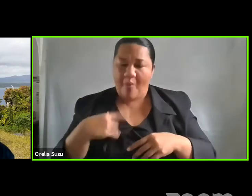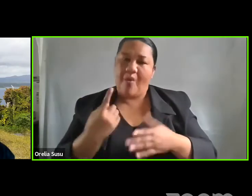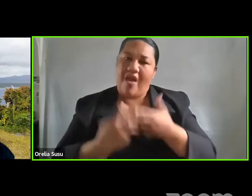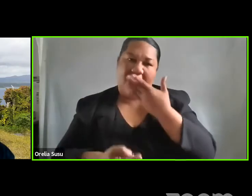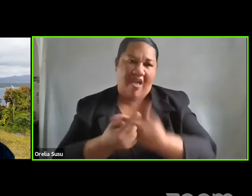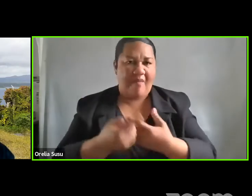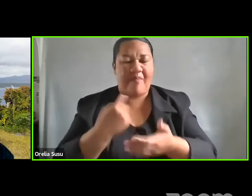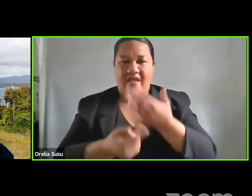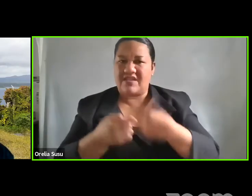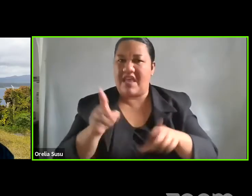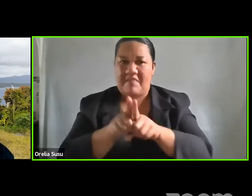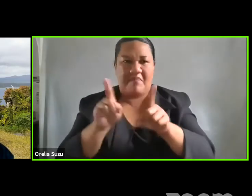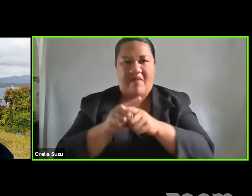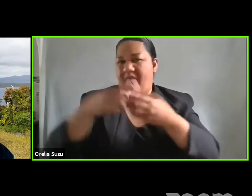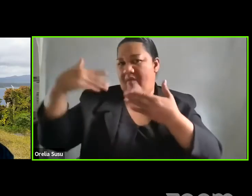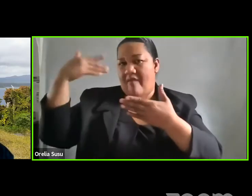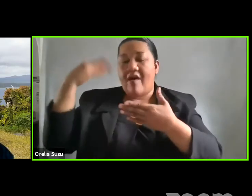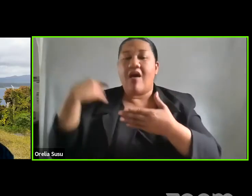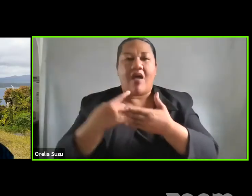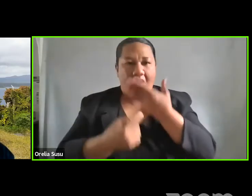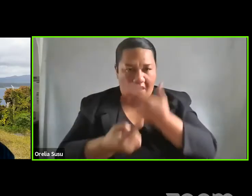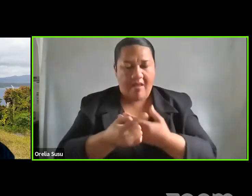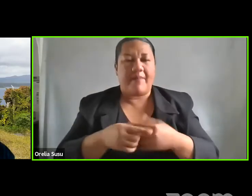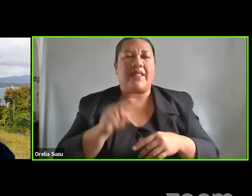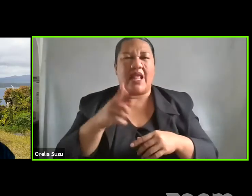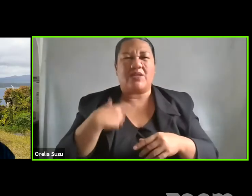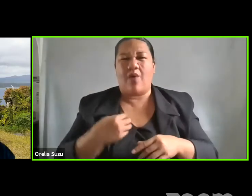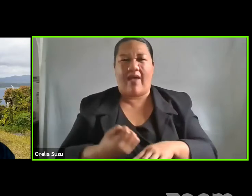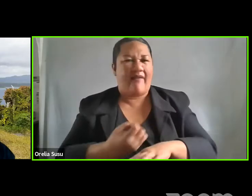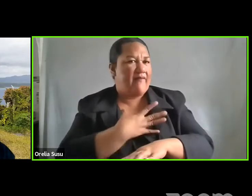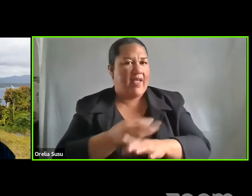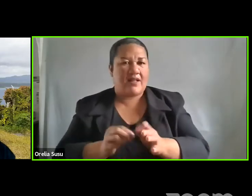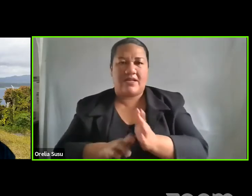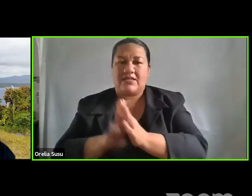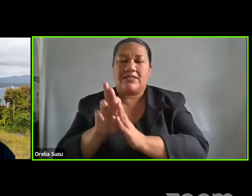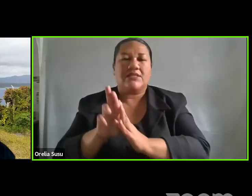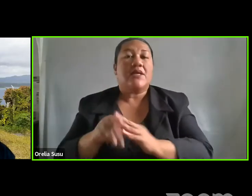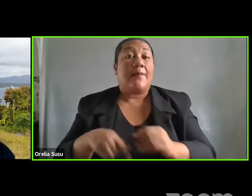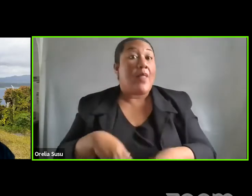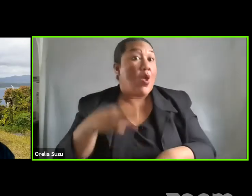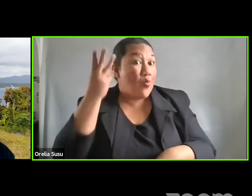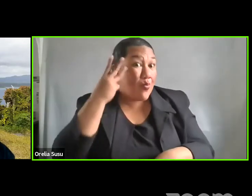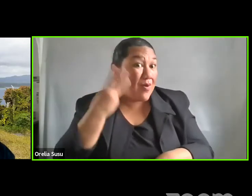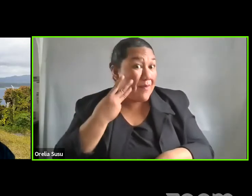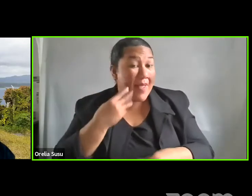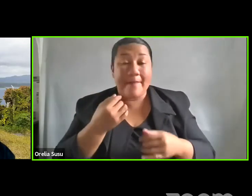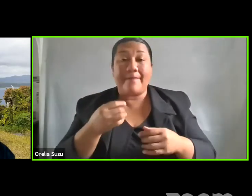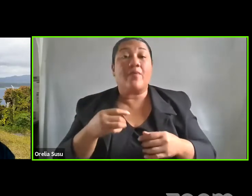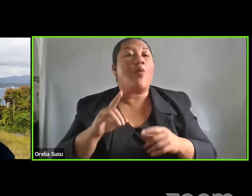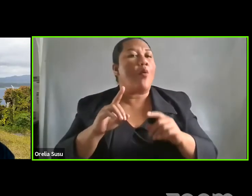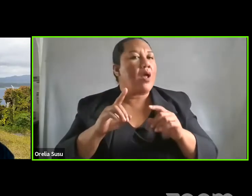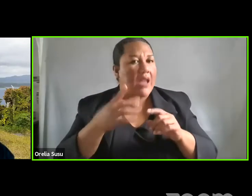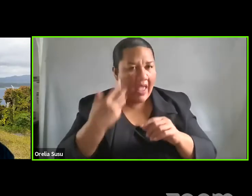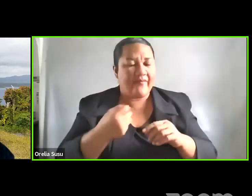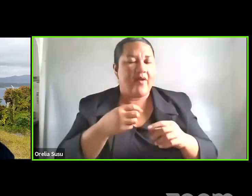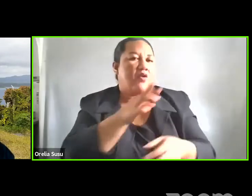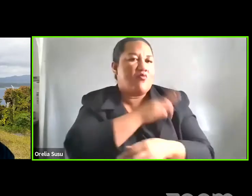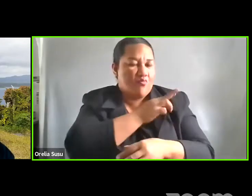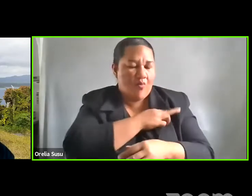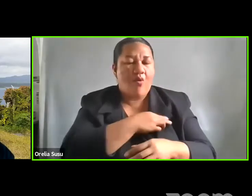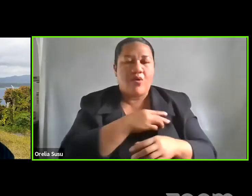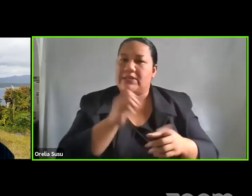adapt and be resilient in a certain way women play a critical role in response to climate change due to our local knowledge